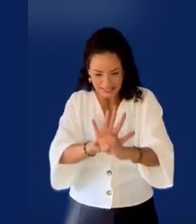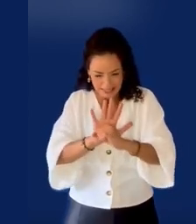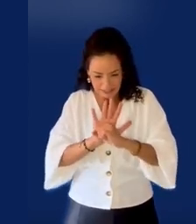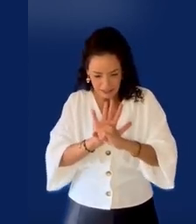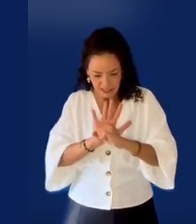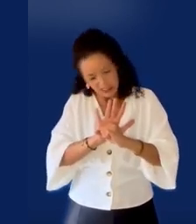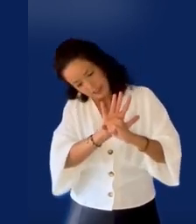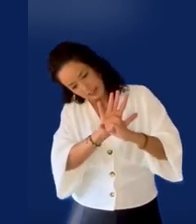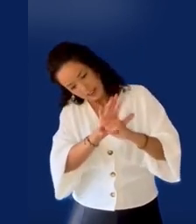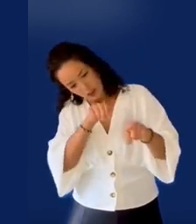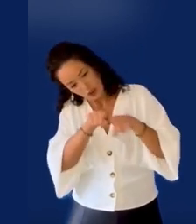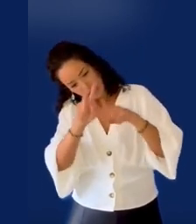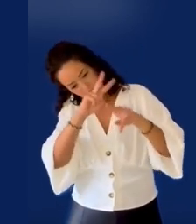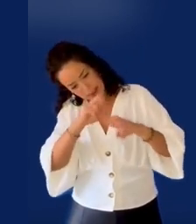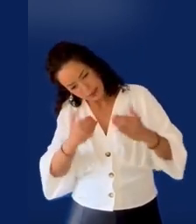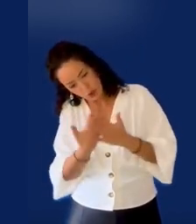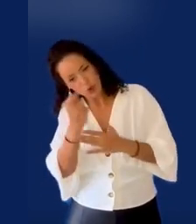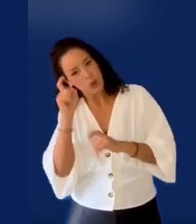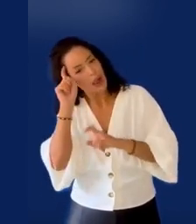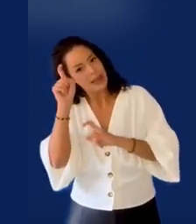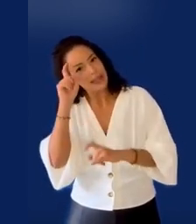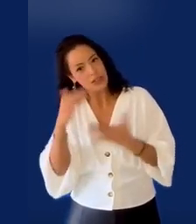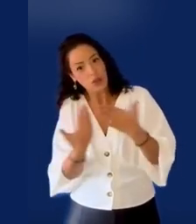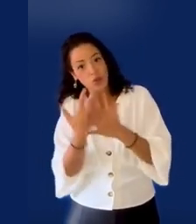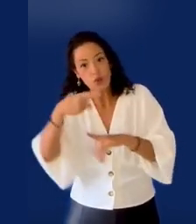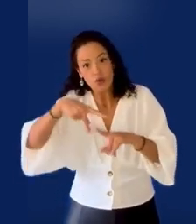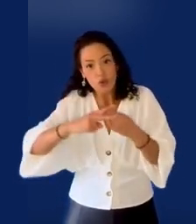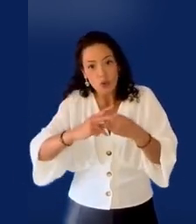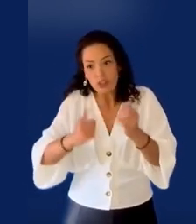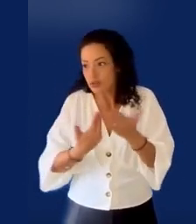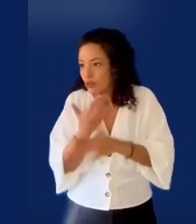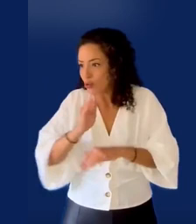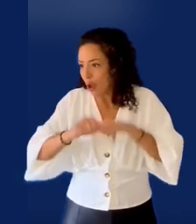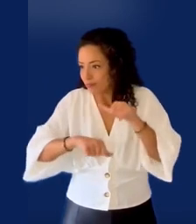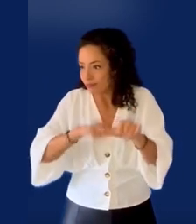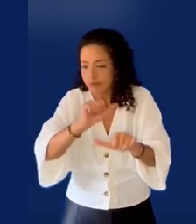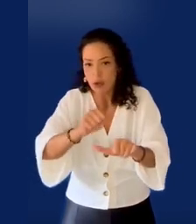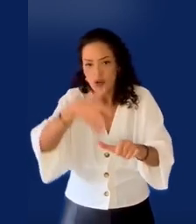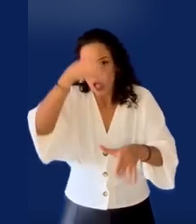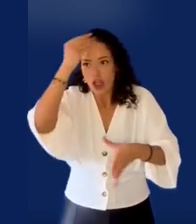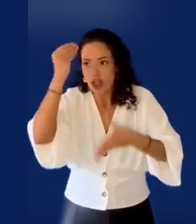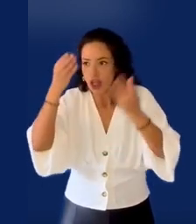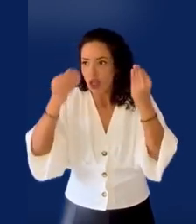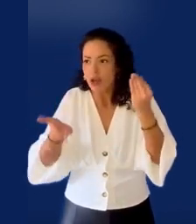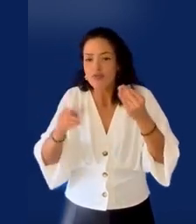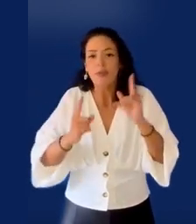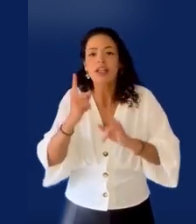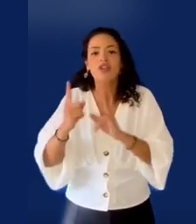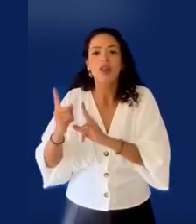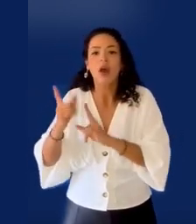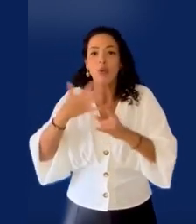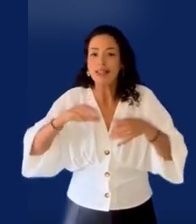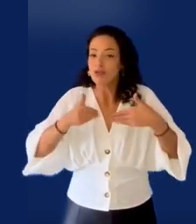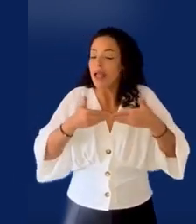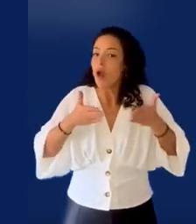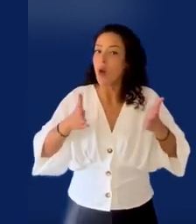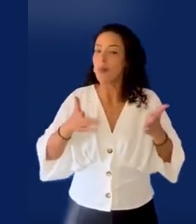work and explore new ideas. We must find new tools, new approaches, and learn from each other. We must stay open, curious, and